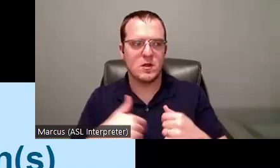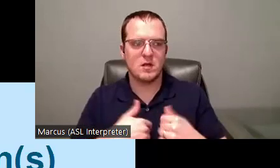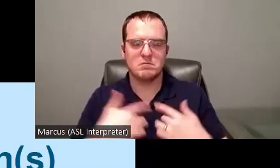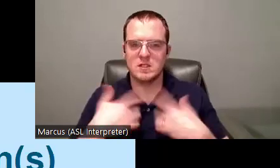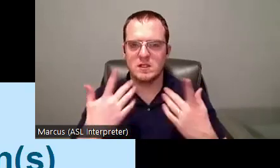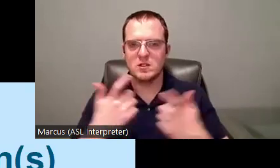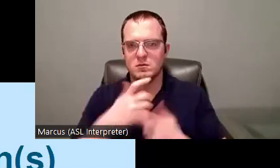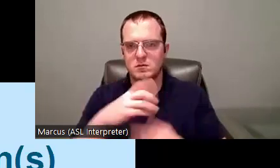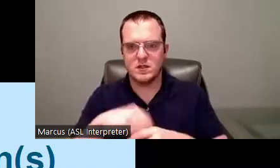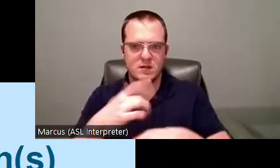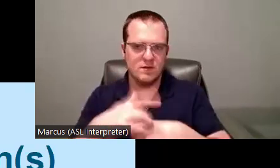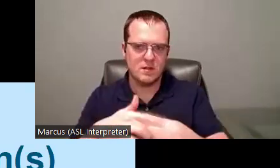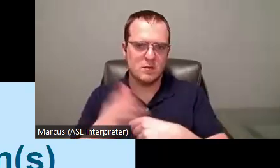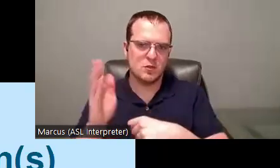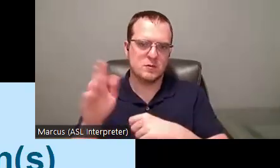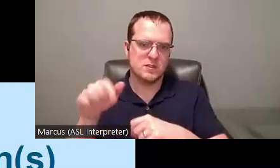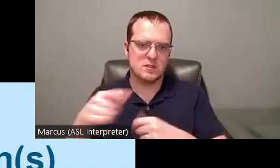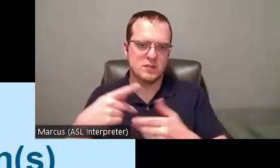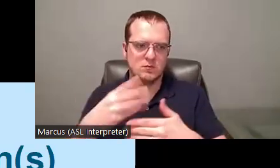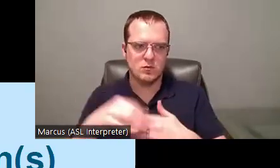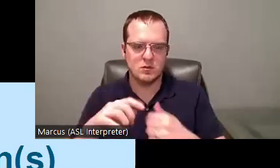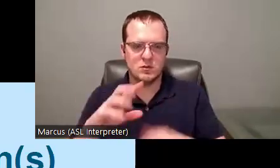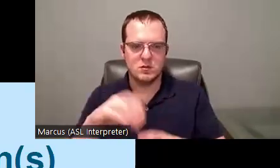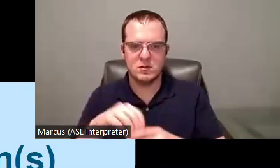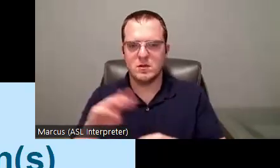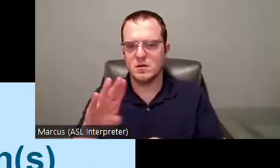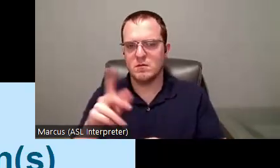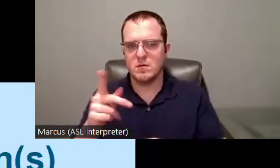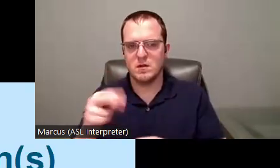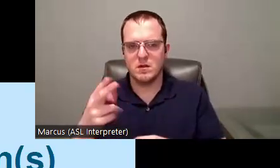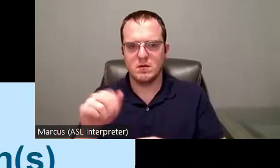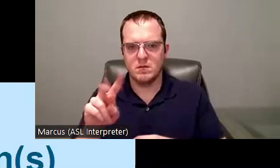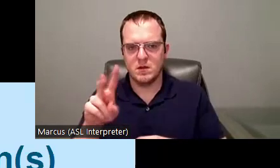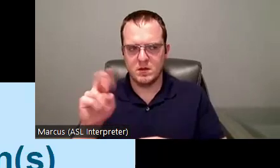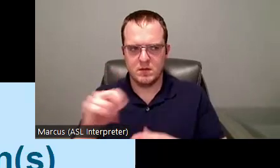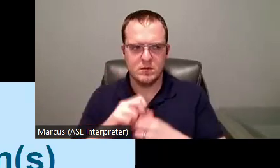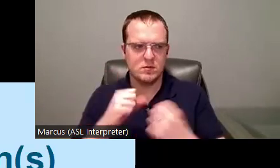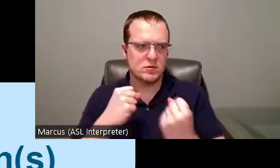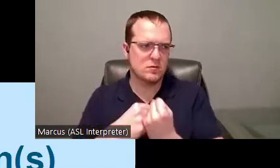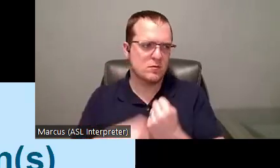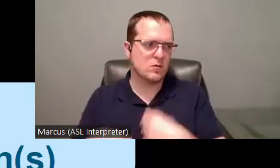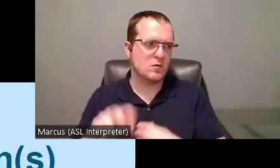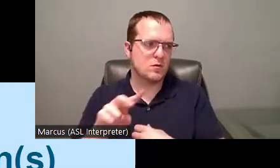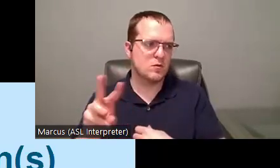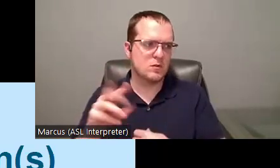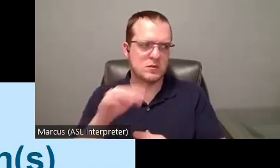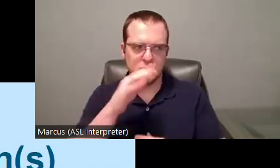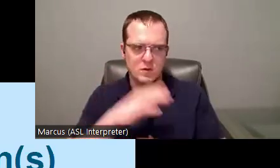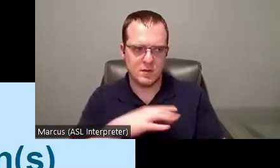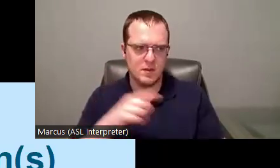be available to present this project, Bethlehem Haven, in supporting 26 women